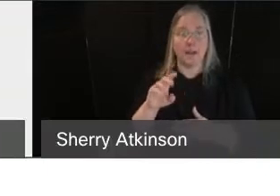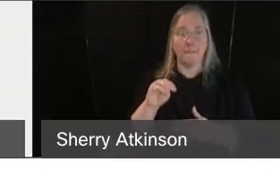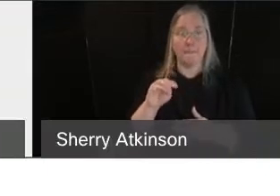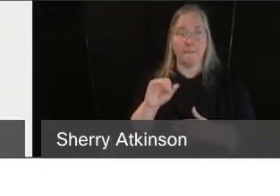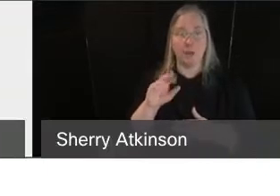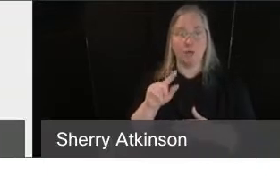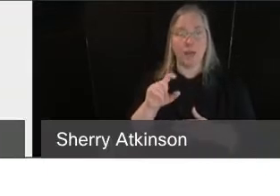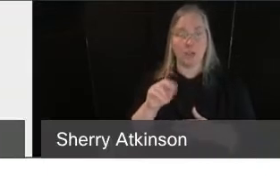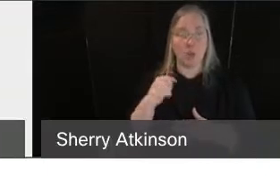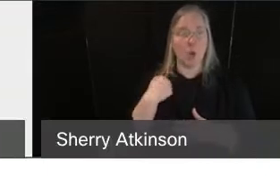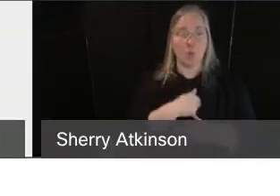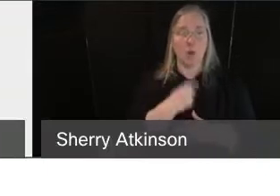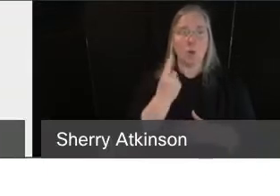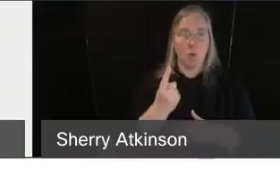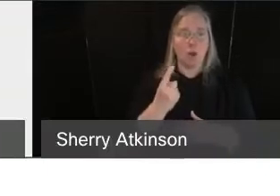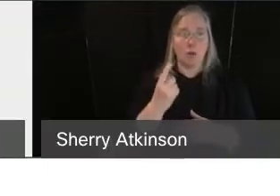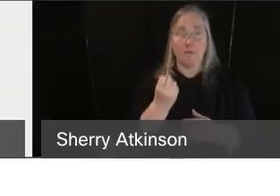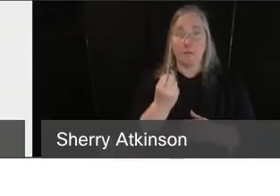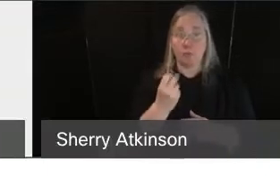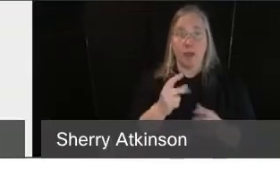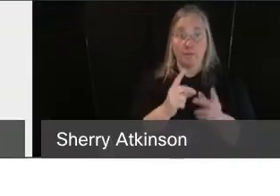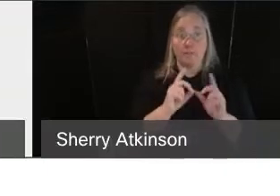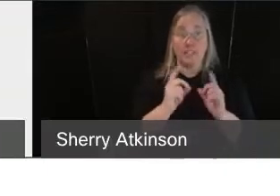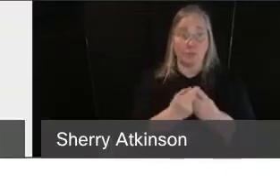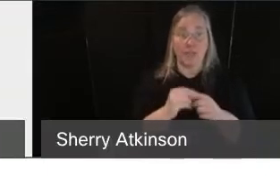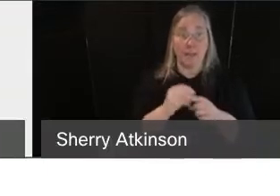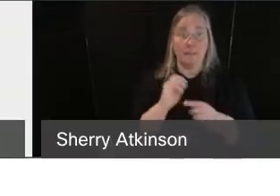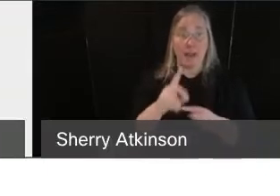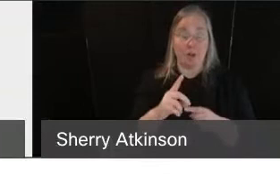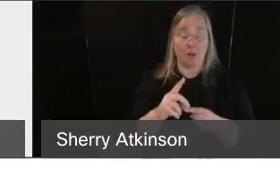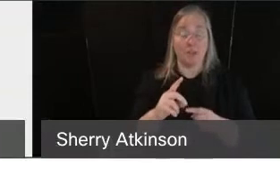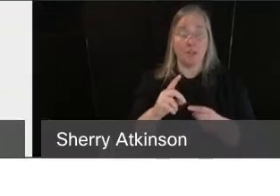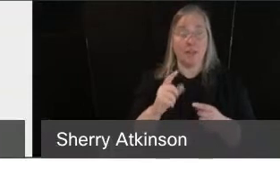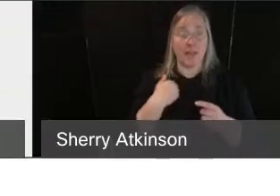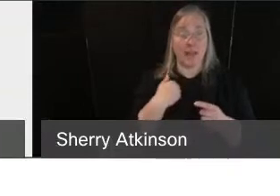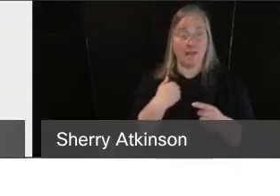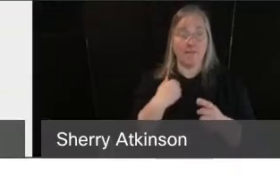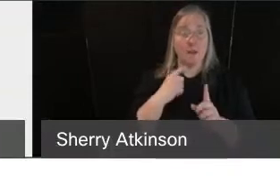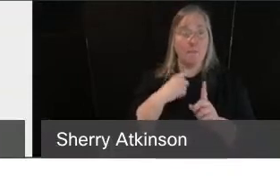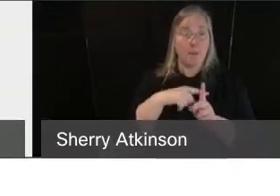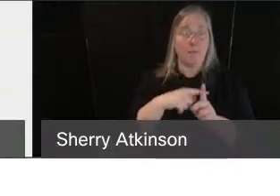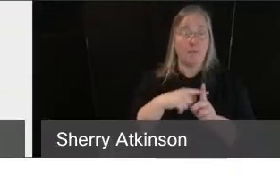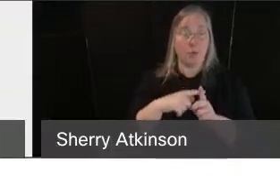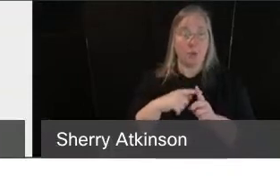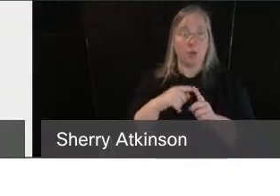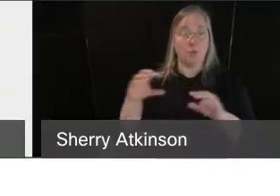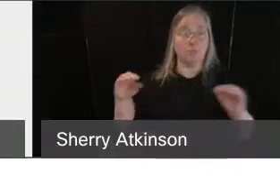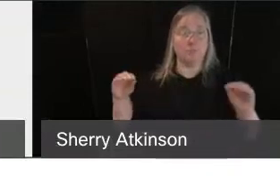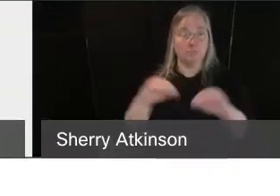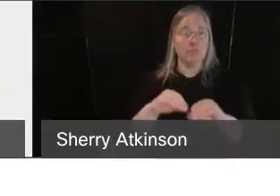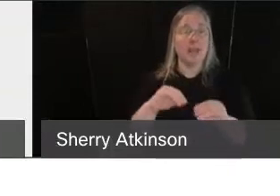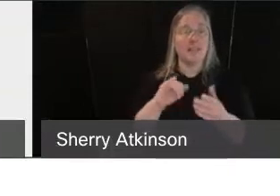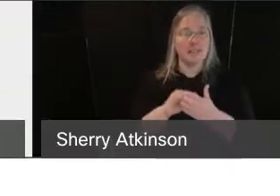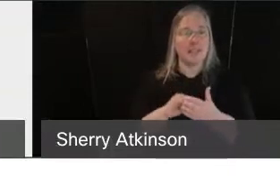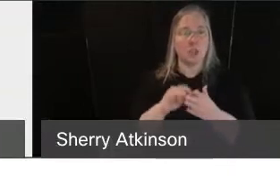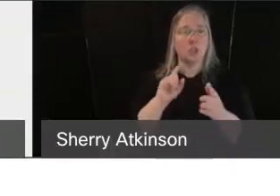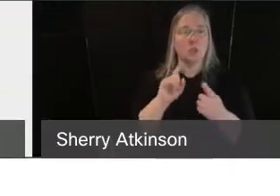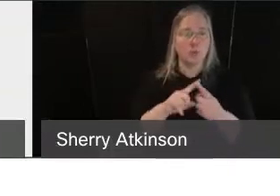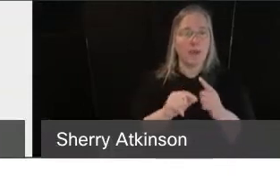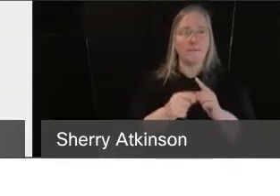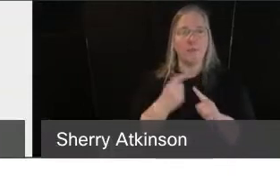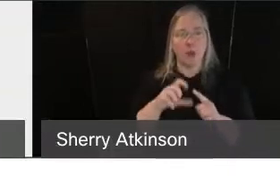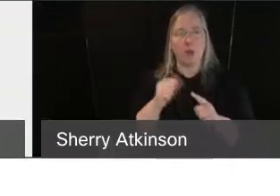Maryland that have positive domestic migration. So that's migration to and from other jurisdictions within the United States. And we're fourth in